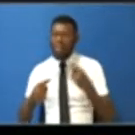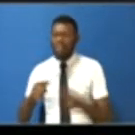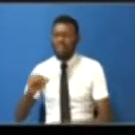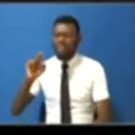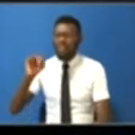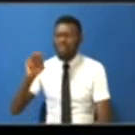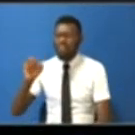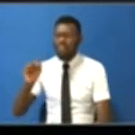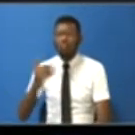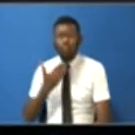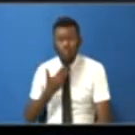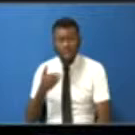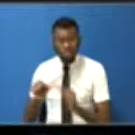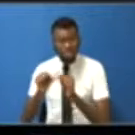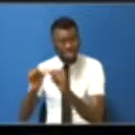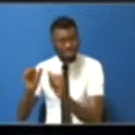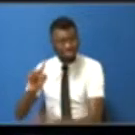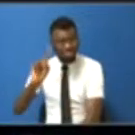county nairobi